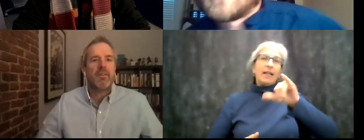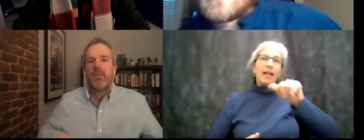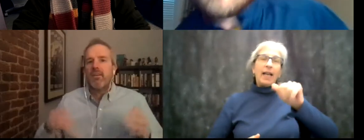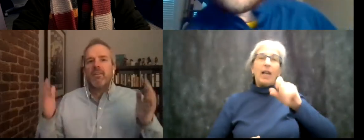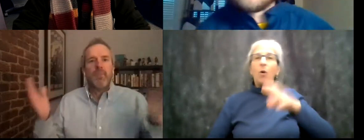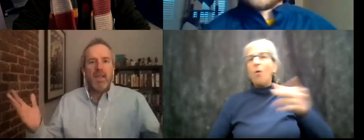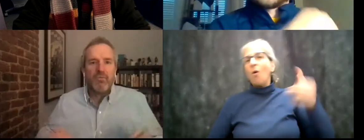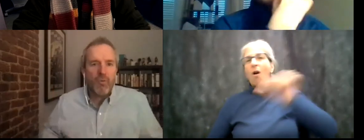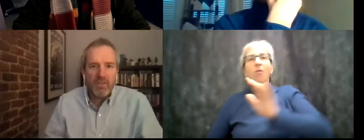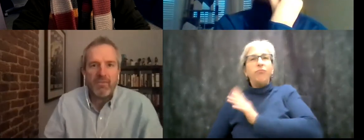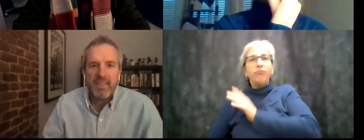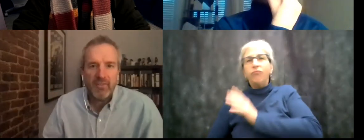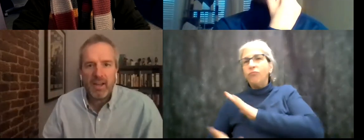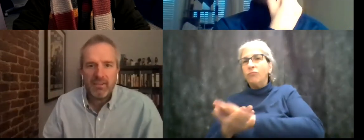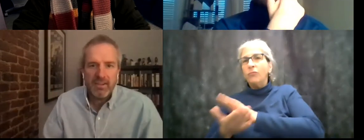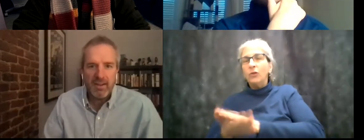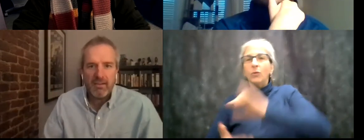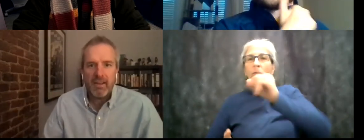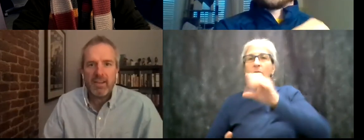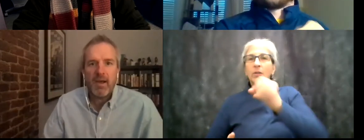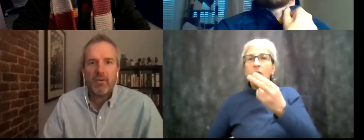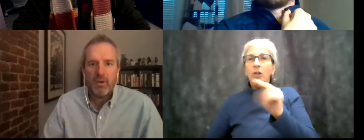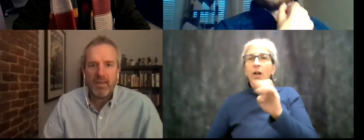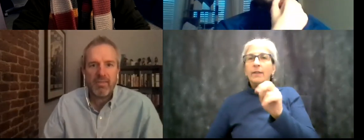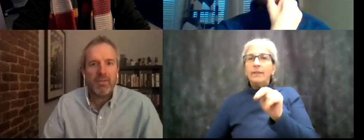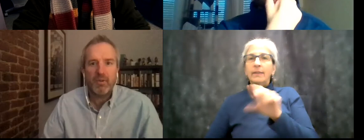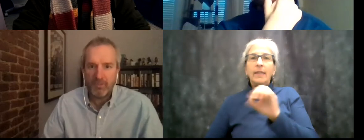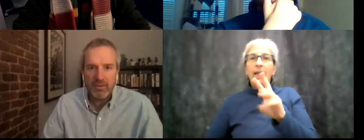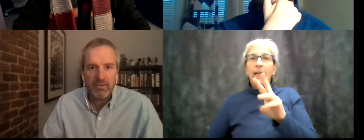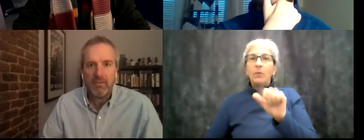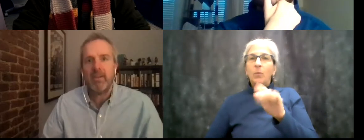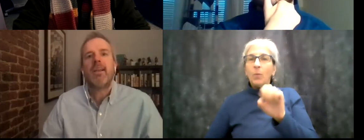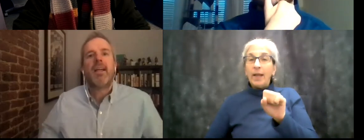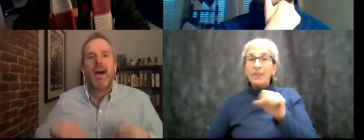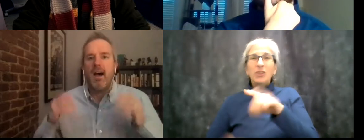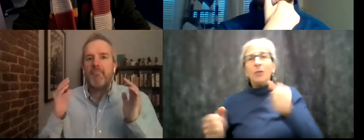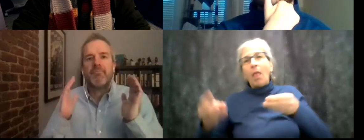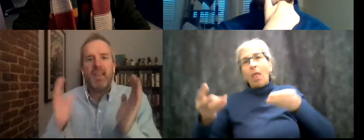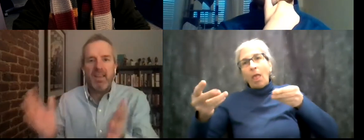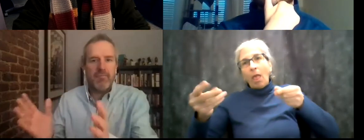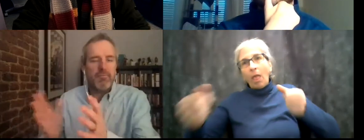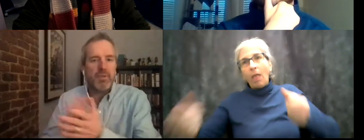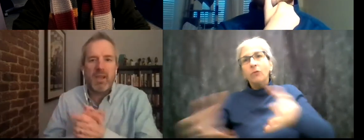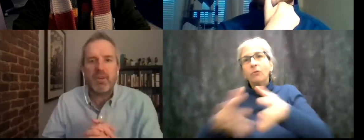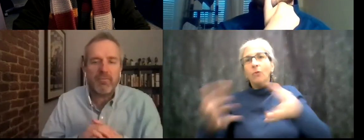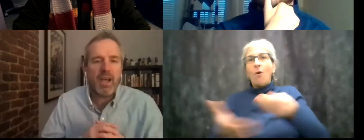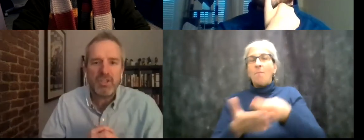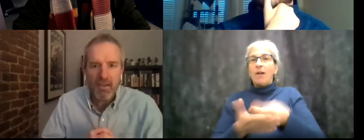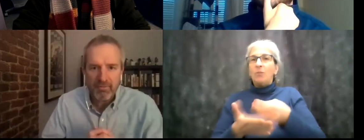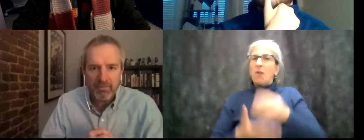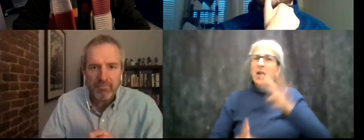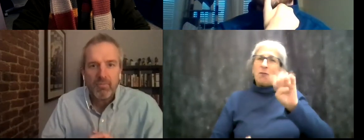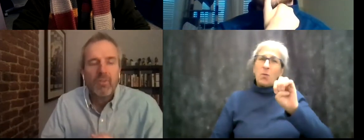and spend $40,000, $50,000 a year and come out with, you know, an associate's degree and become a